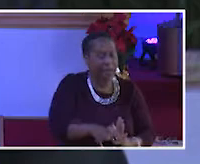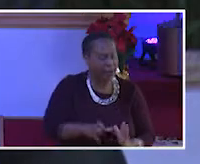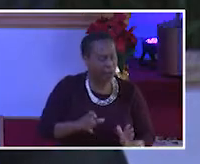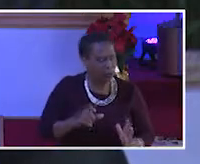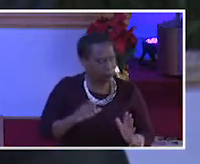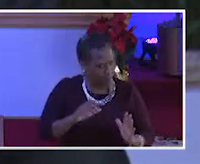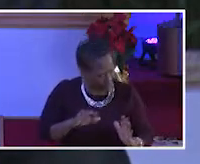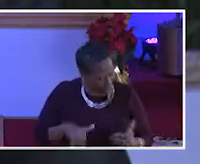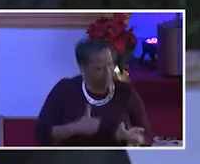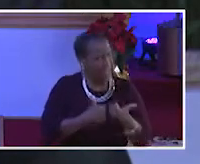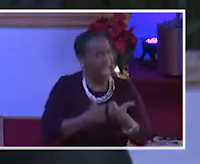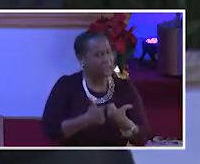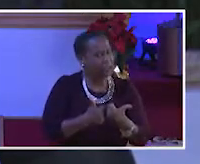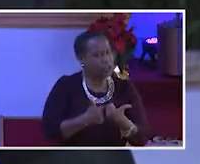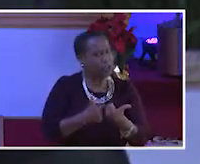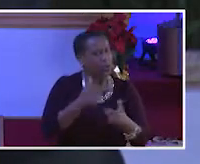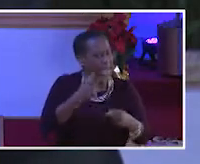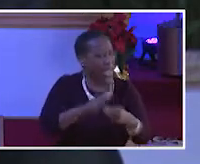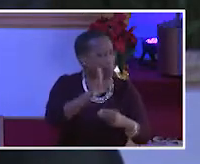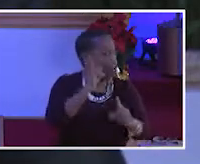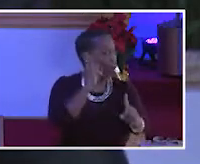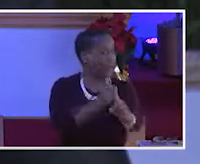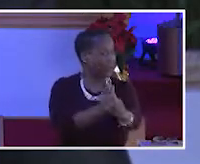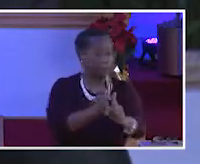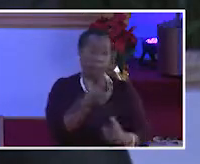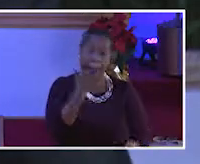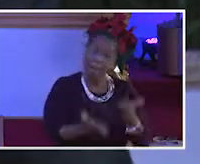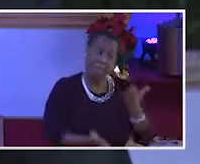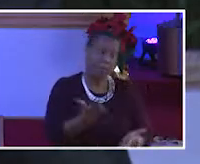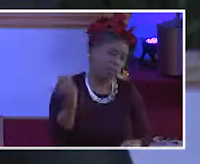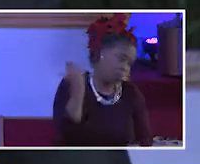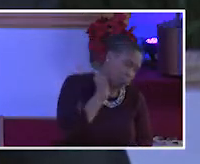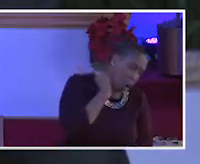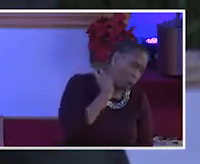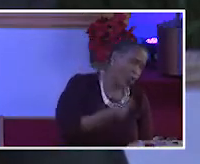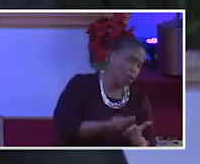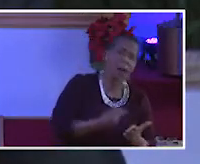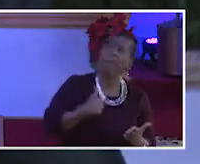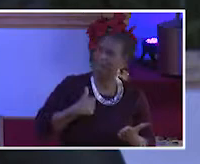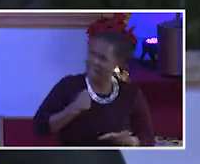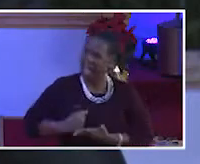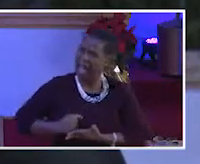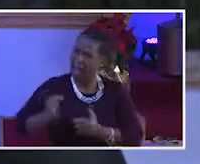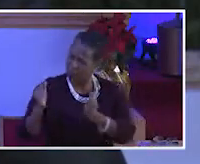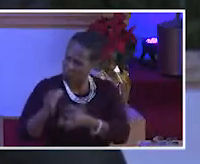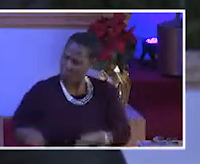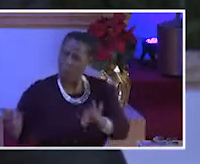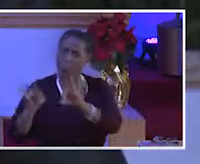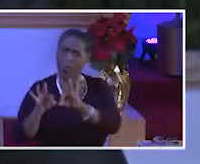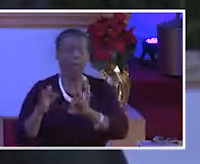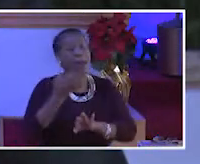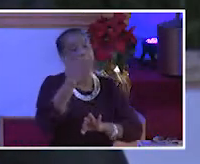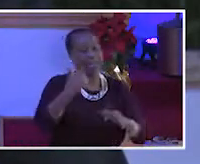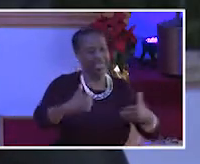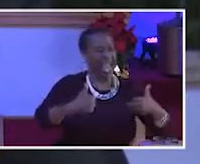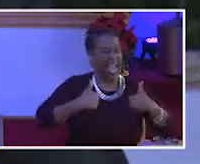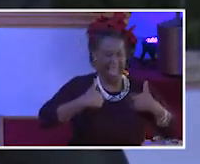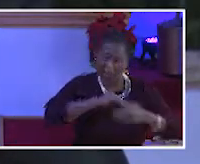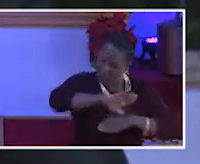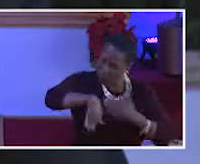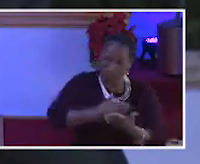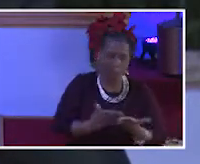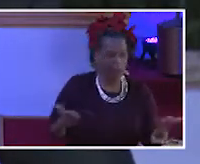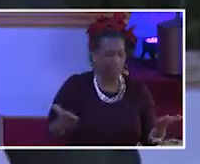to name your destiny. I know you might be broke, but you can say, I'm wealthy. Because I've got all of the things